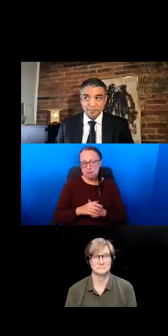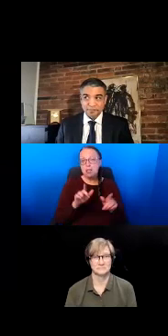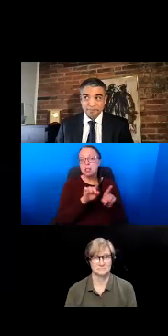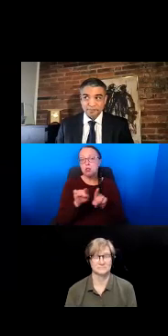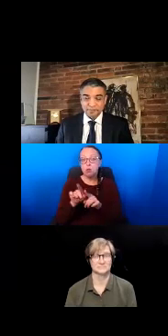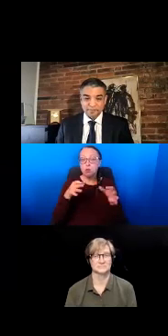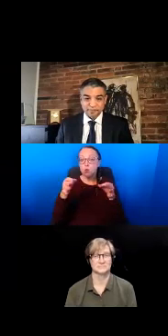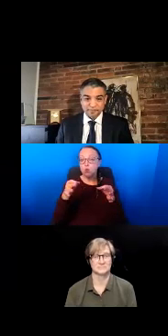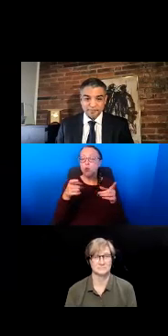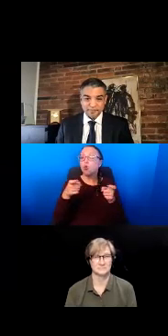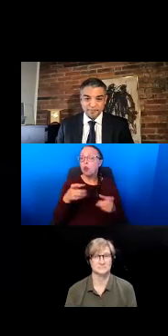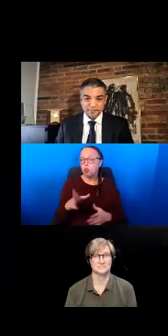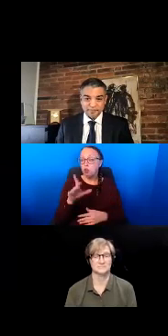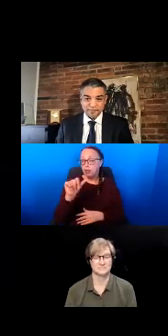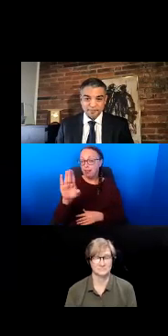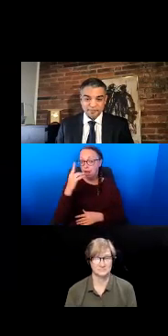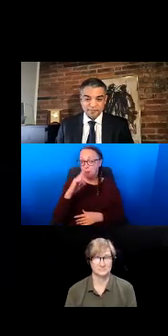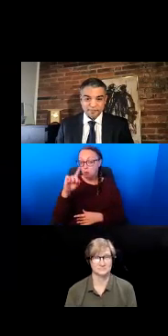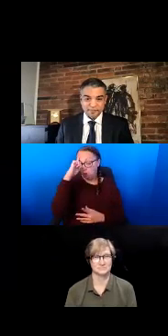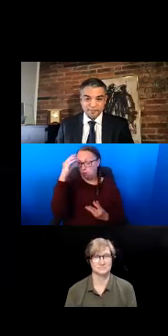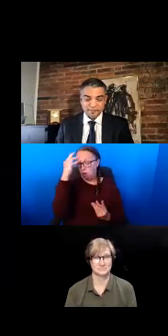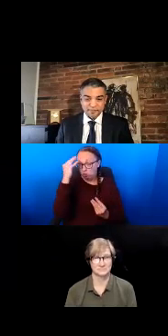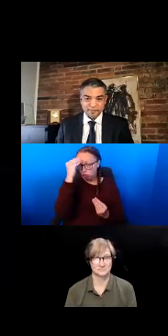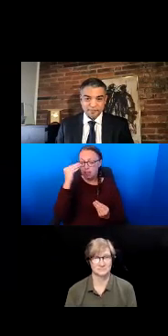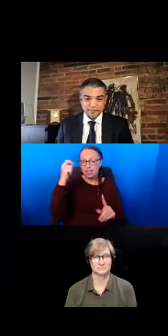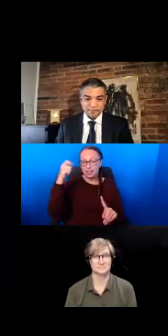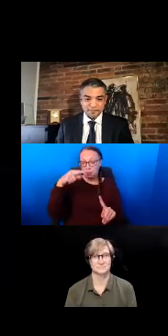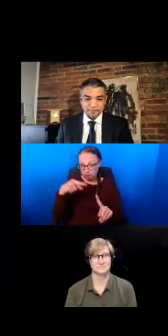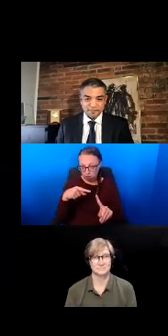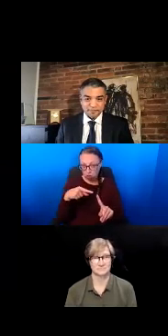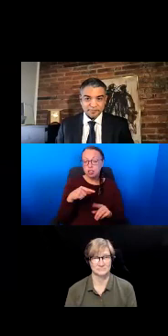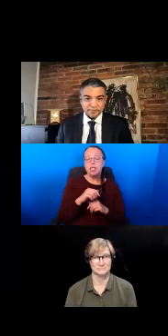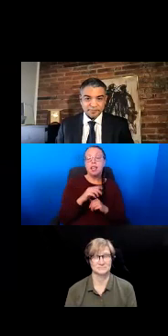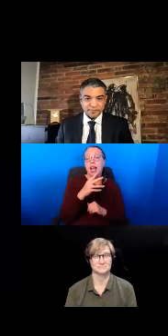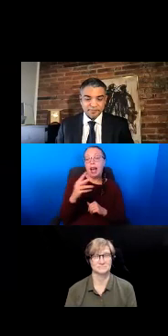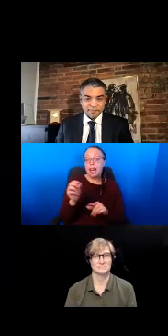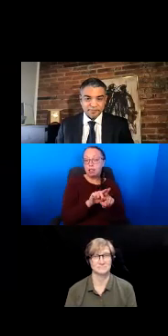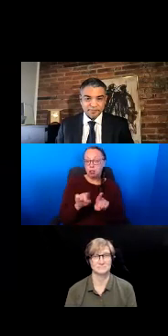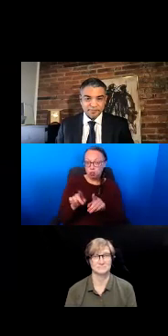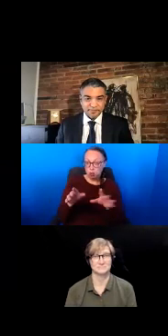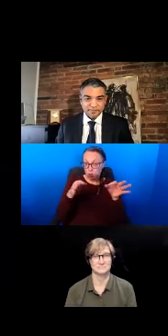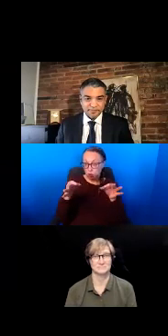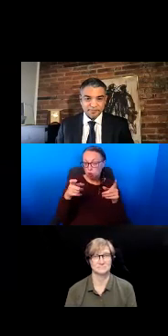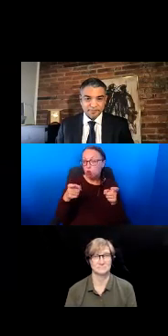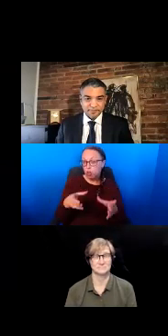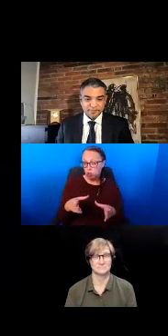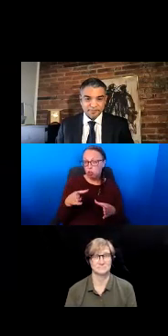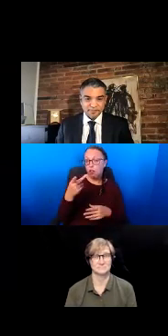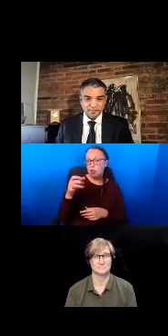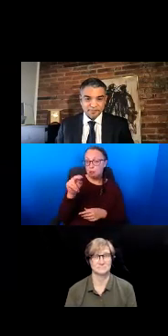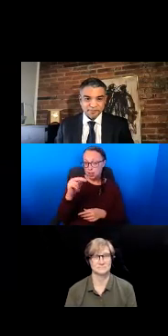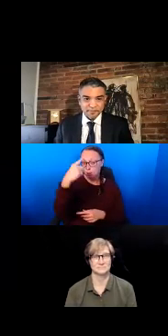of Penn's Laboratory for Cognition and Neurostimulation, LCNS, and is also the director of the Penn Brain